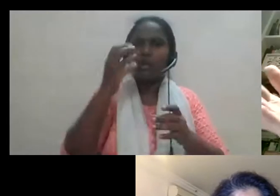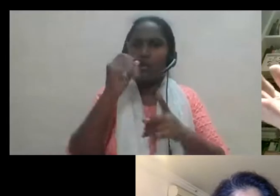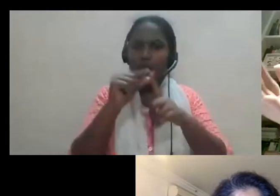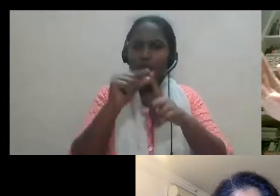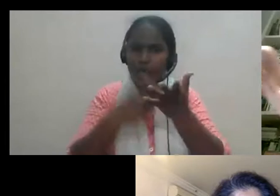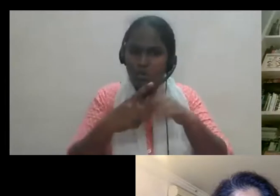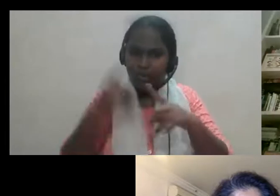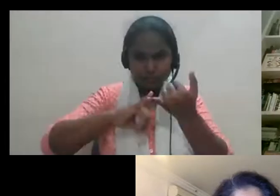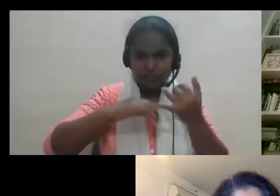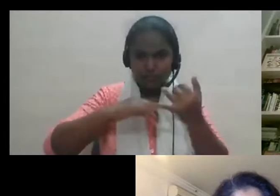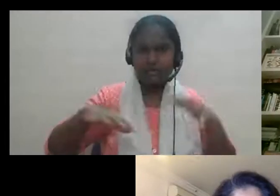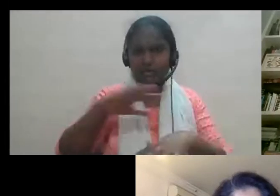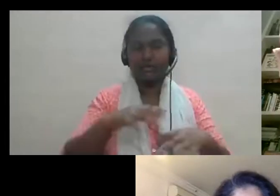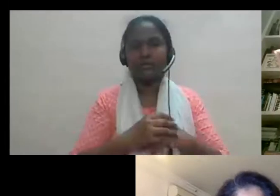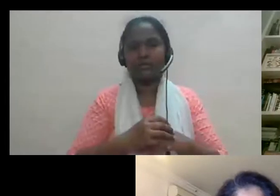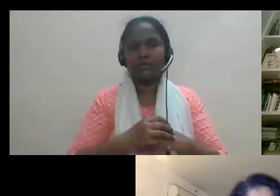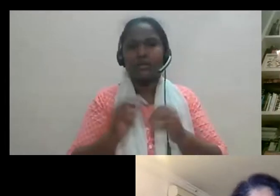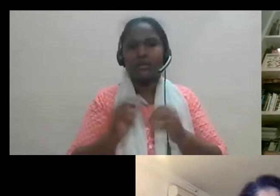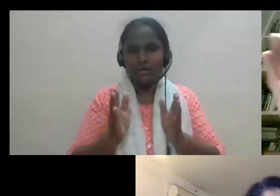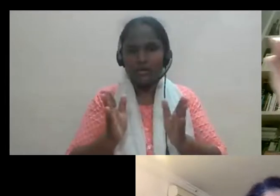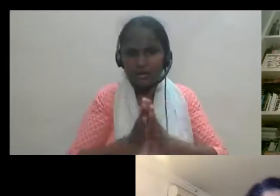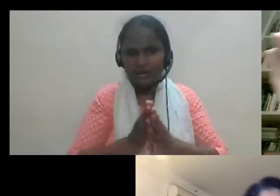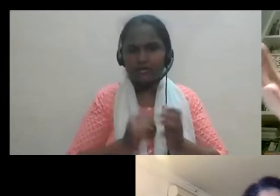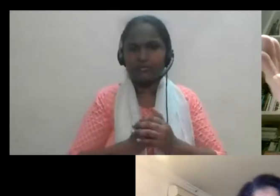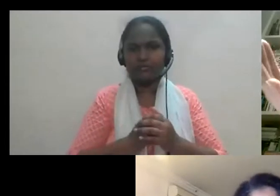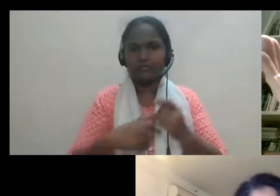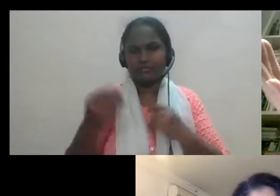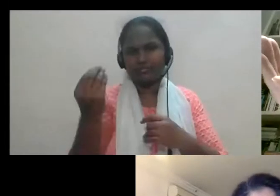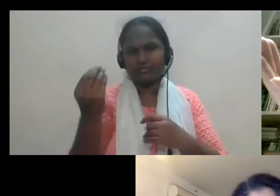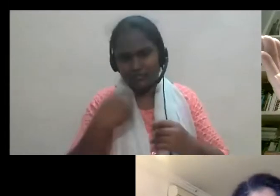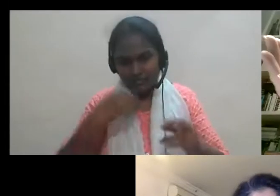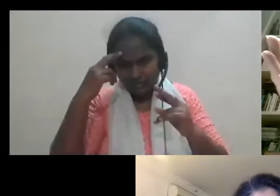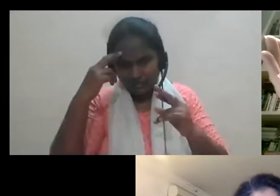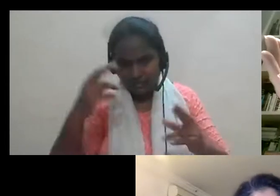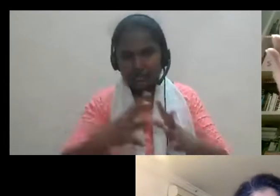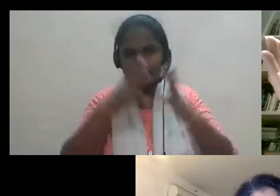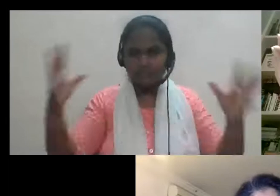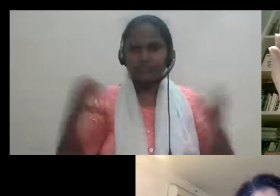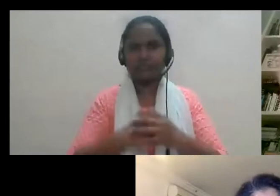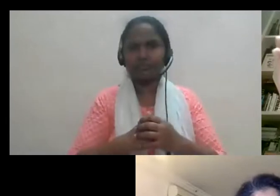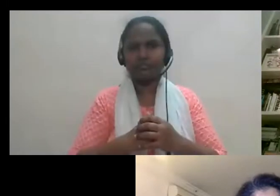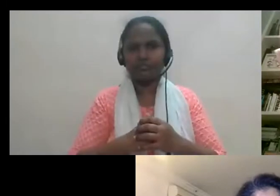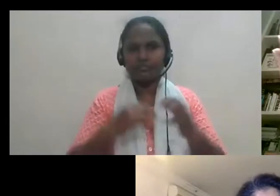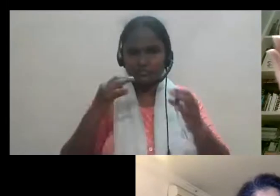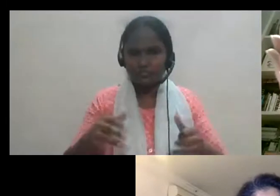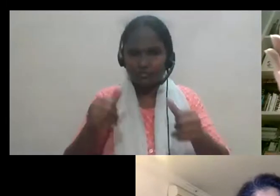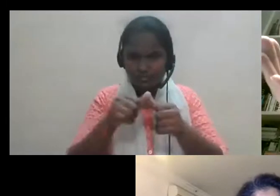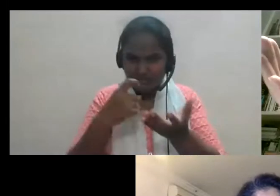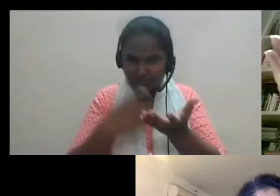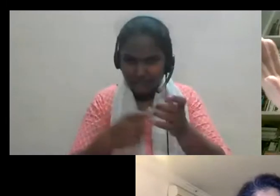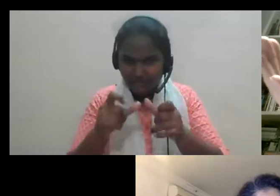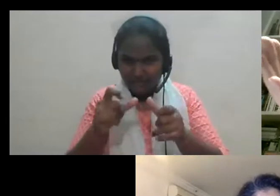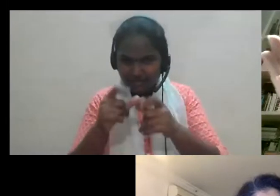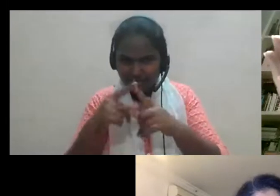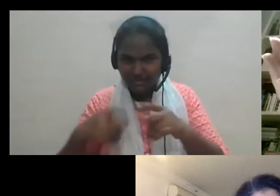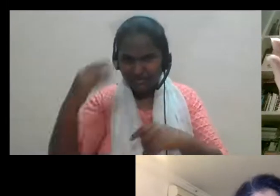our societies? And as someone I respect a lot, Fabiola Heredia, told me one day, she said,